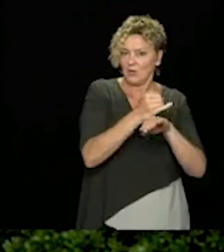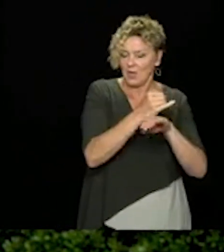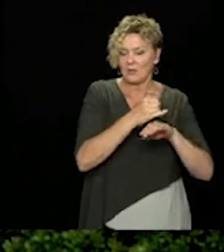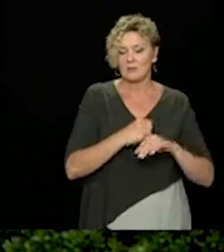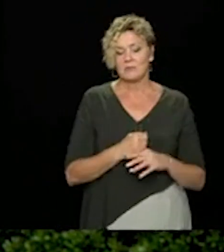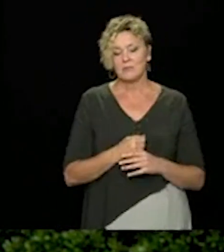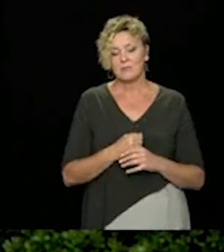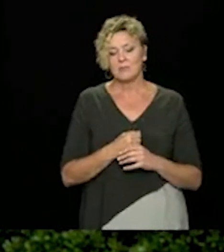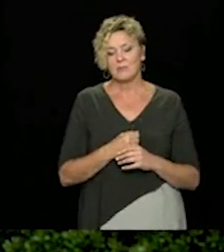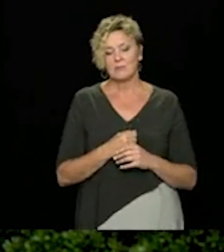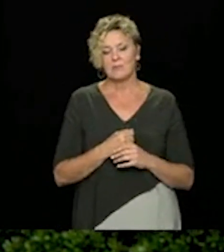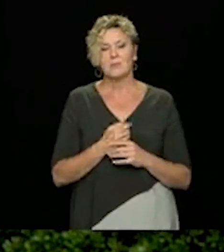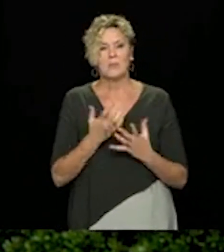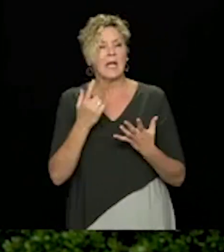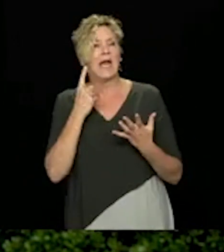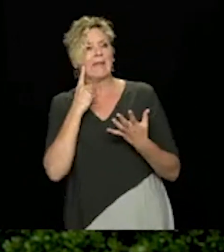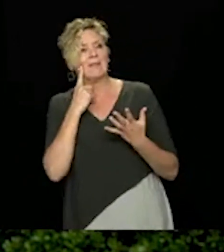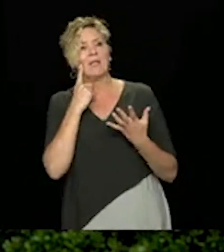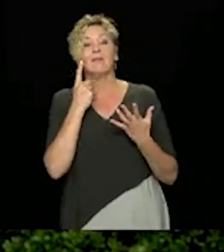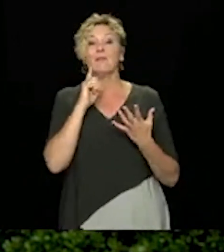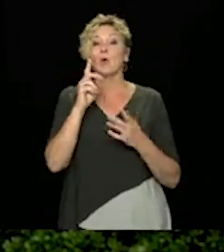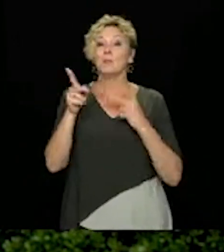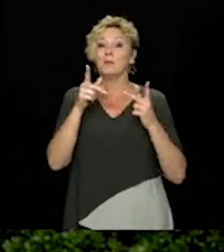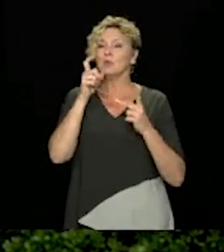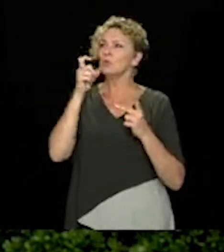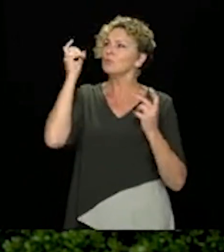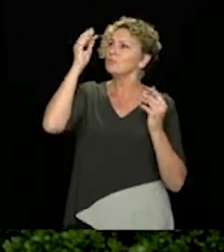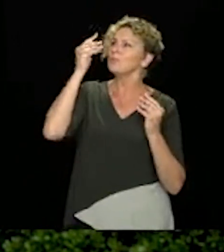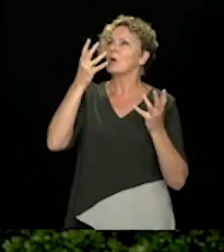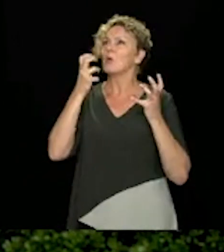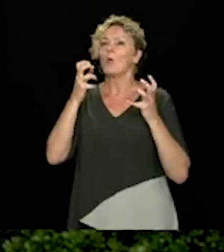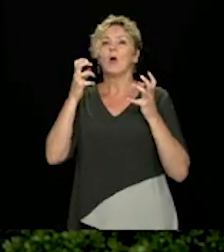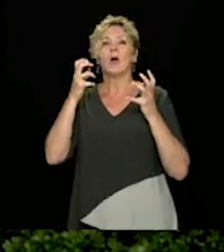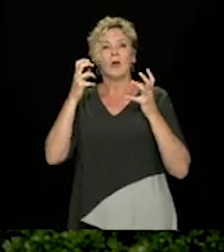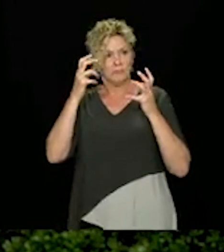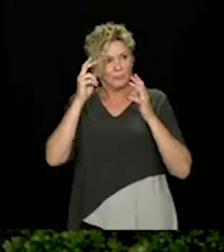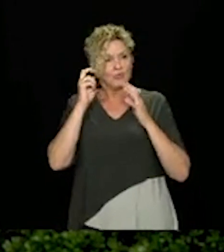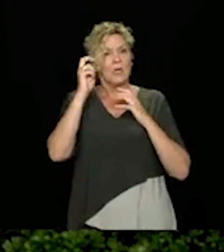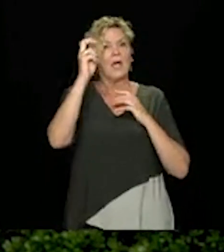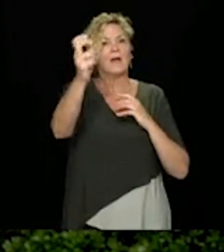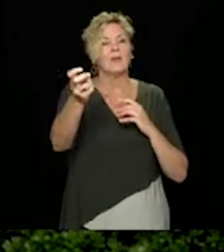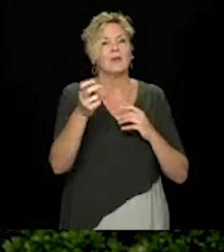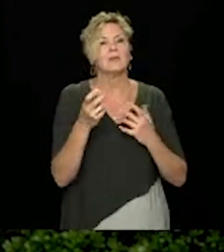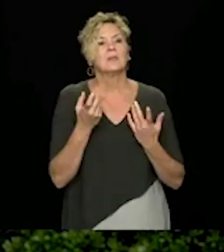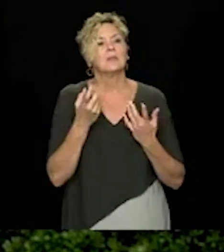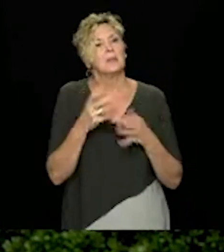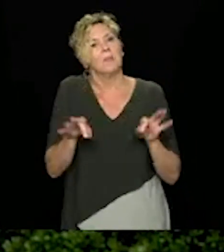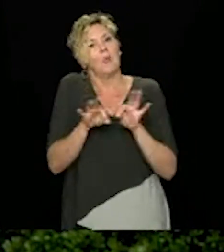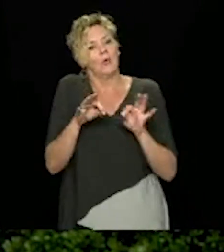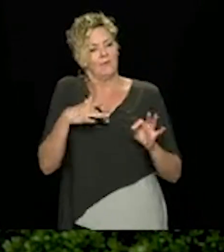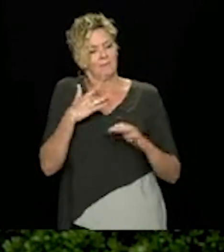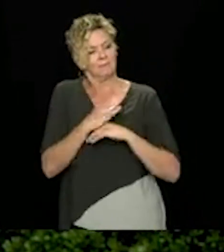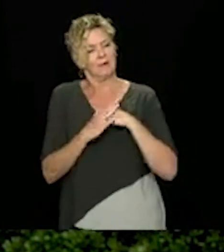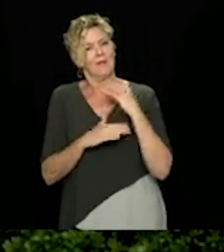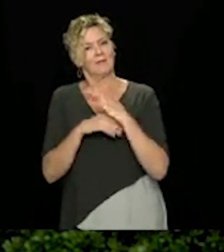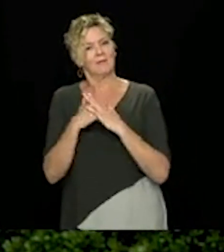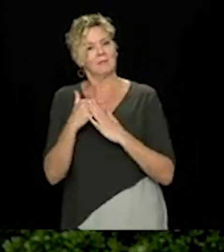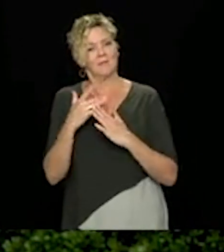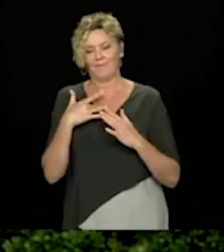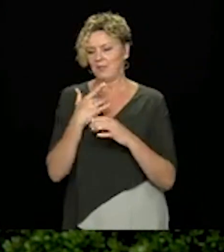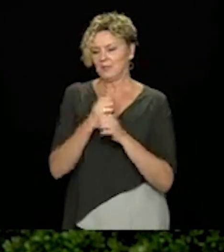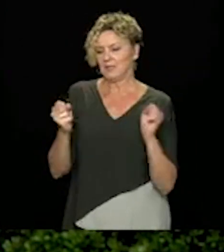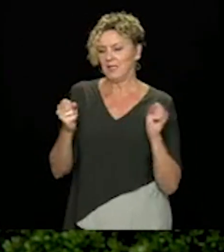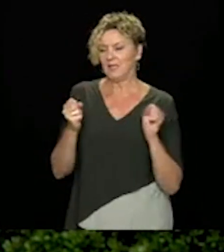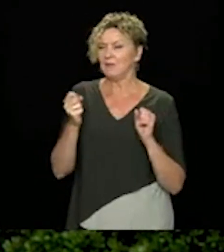of comfort and peace and safety is critical within the traveling public. British Columbians need to get out, stretch their legs, go to